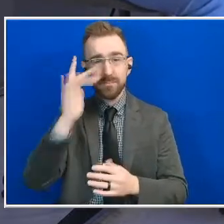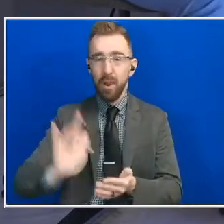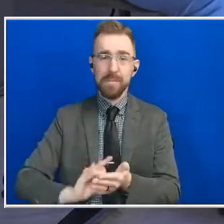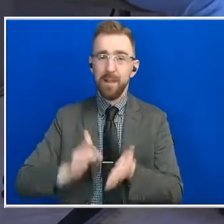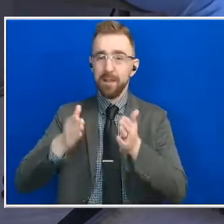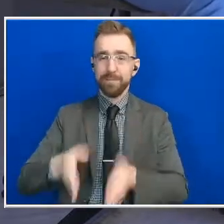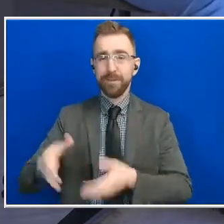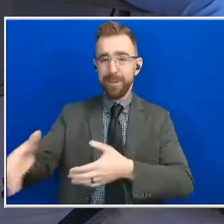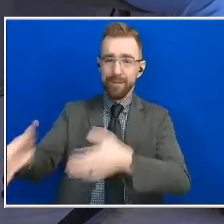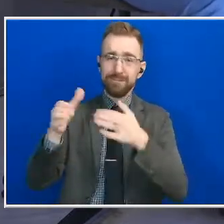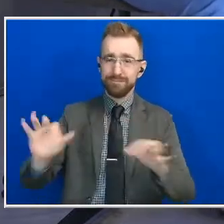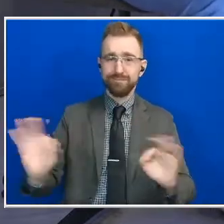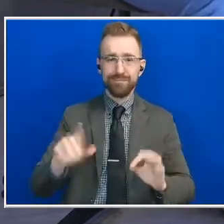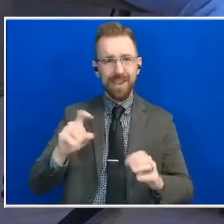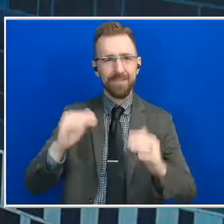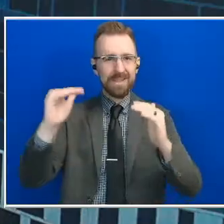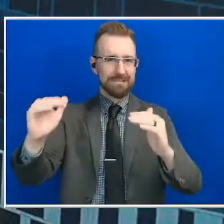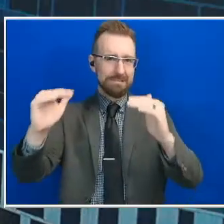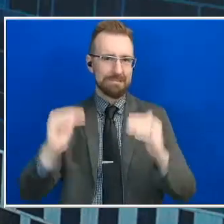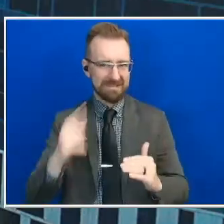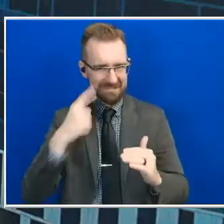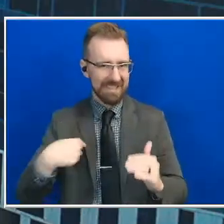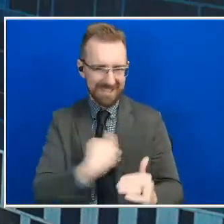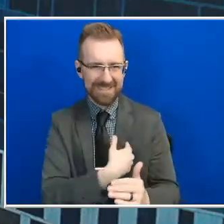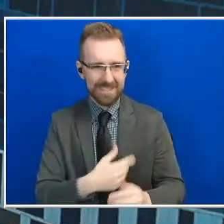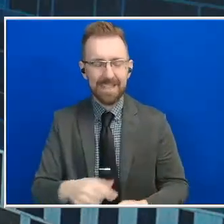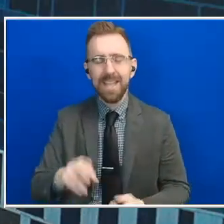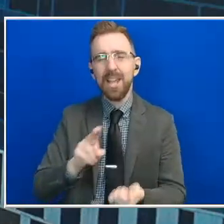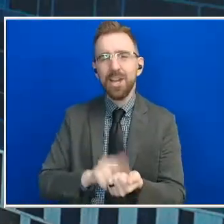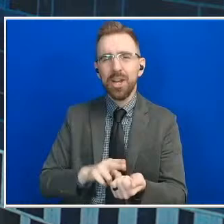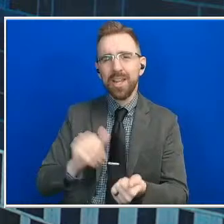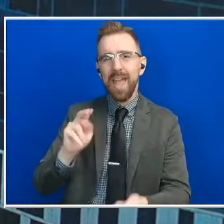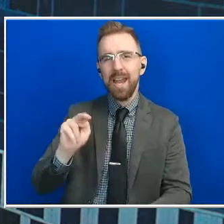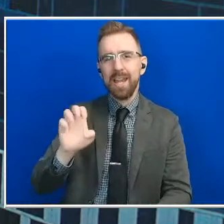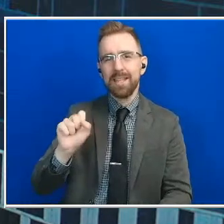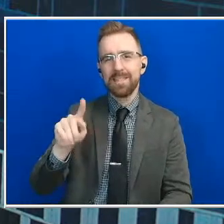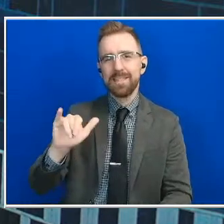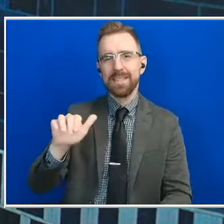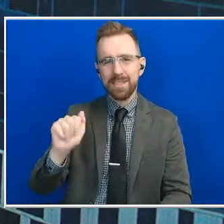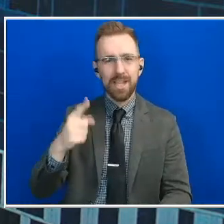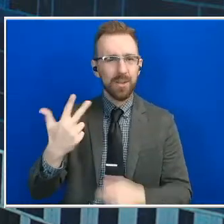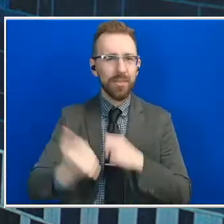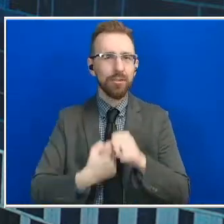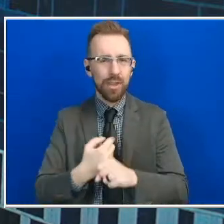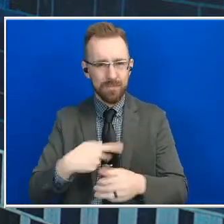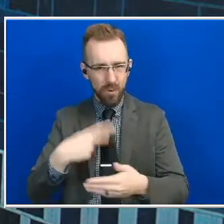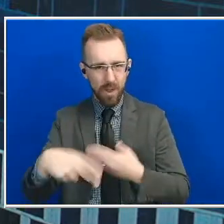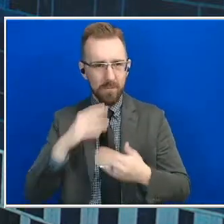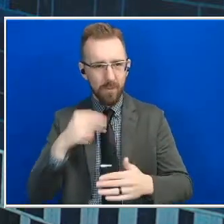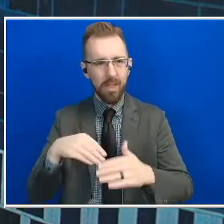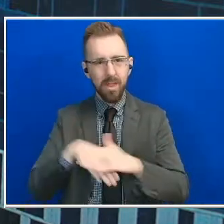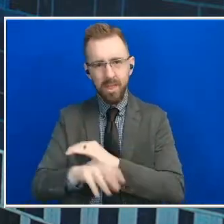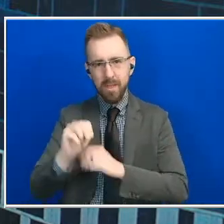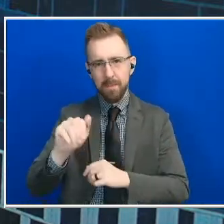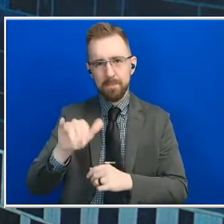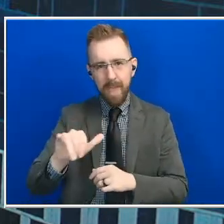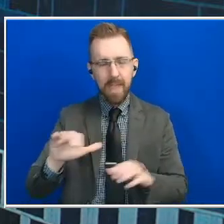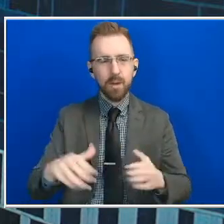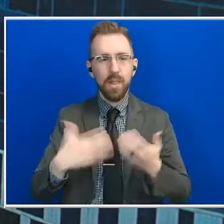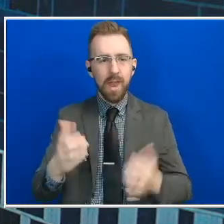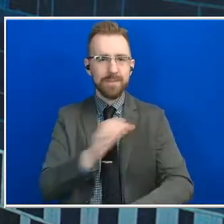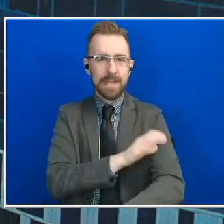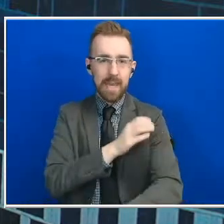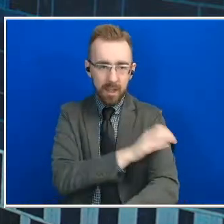dumb it down for people like me. Nurse anesthesia. Okay. So it's a 3-year program. I'll be entering that in May, and I'll be doing a bunch of clinicals, and I'll be helping